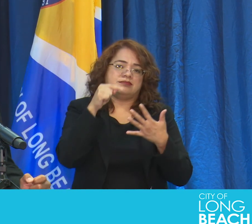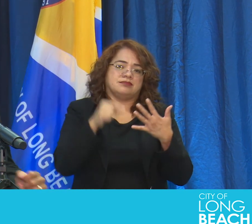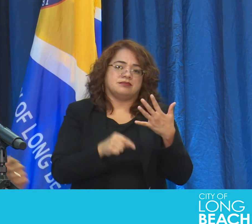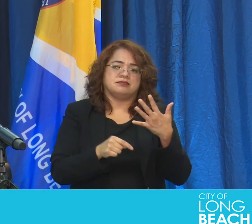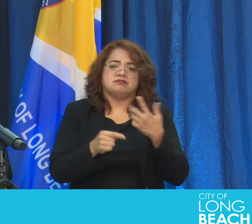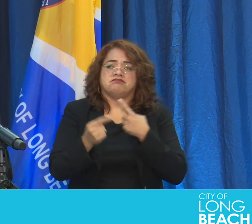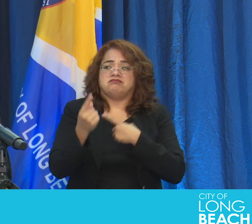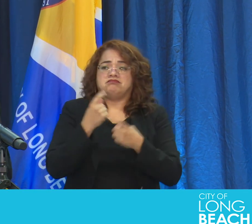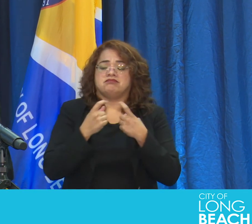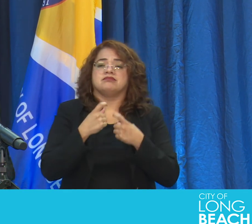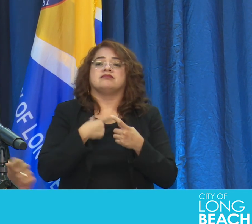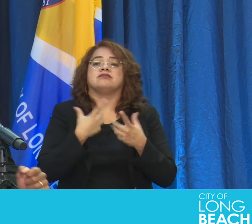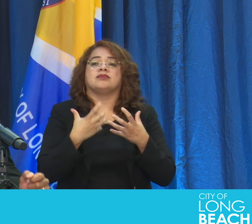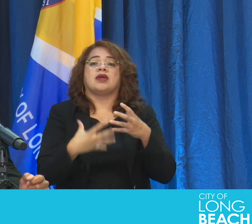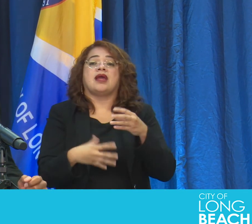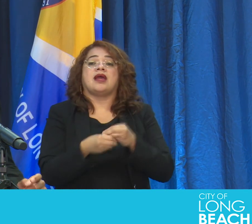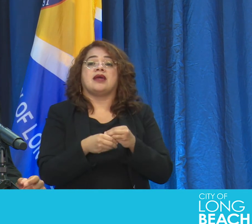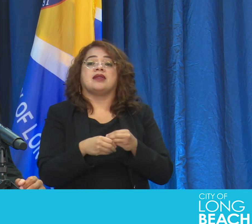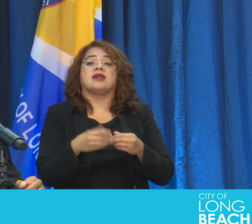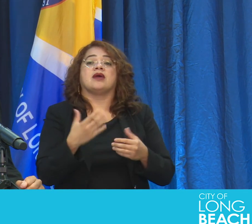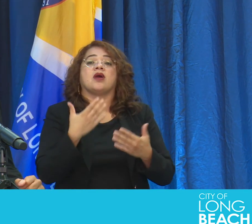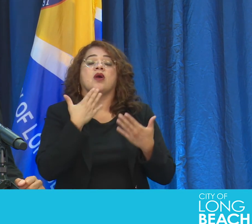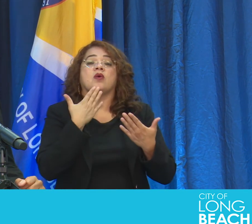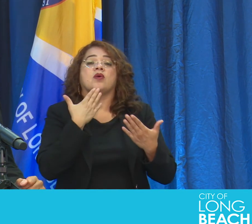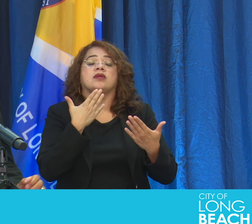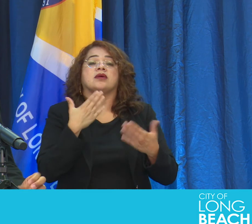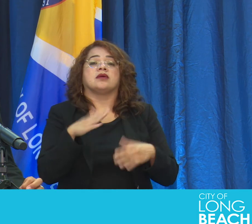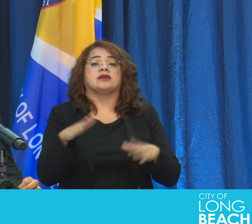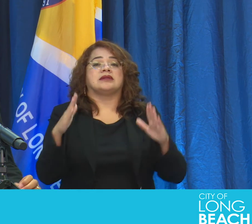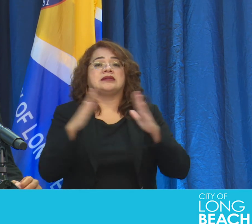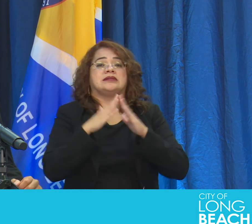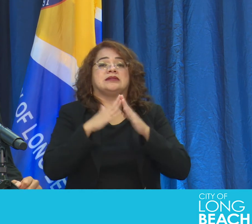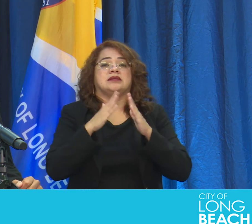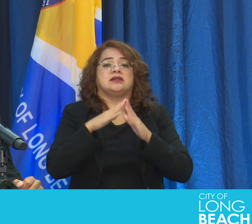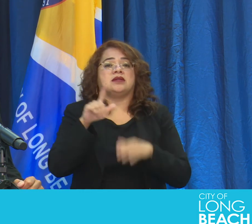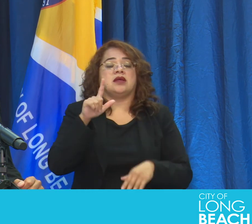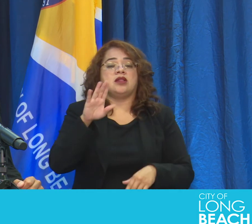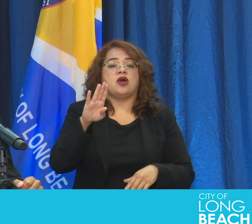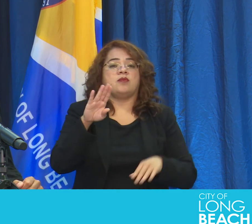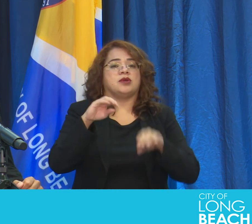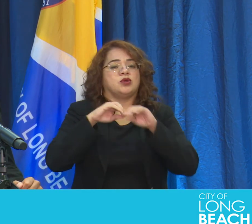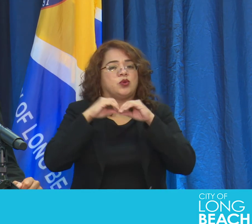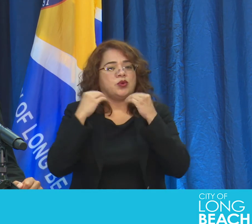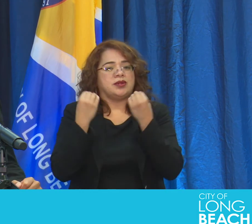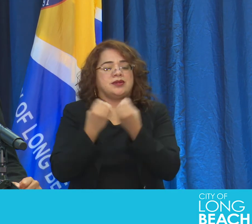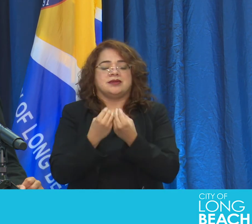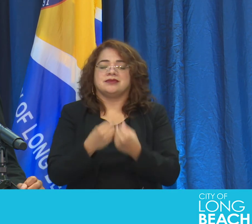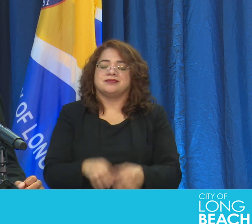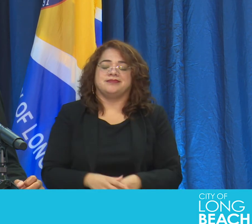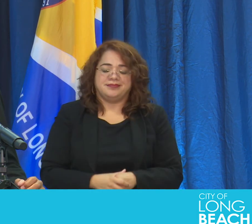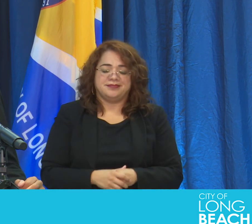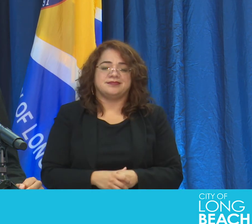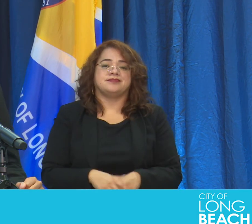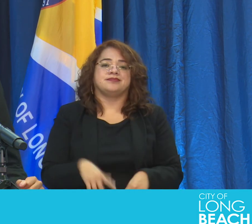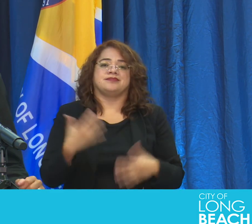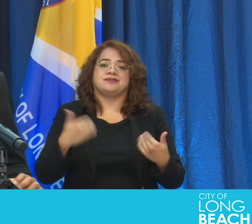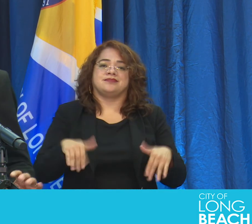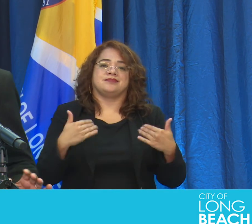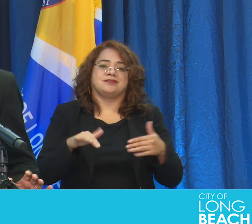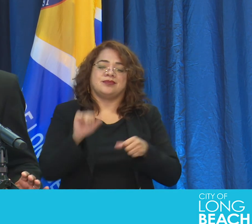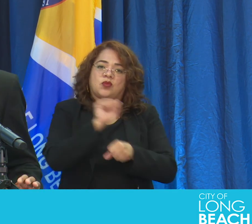questions. Just want to also add, I want to thank every member of the City of Long Beach organization for their just incredible